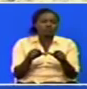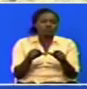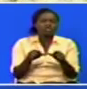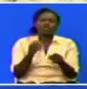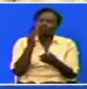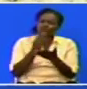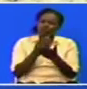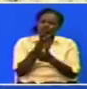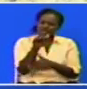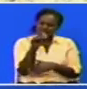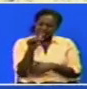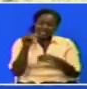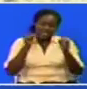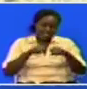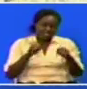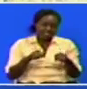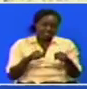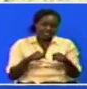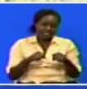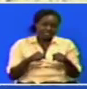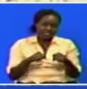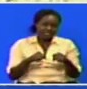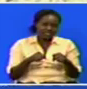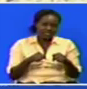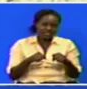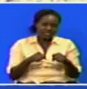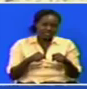actually asked them, and we have agreed